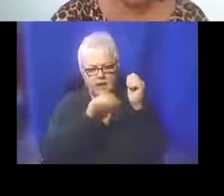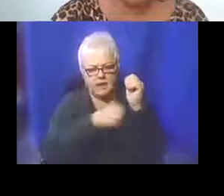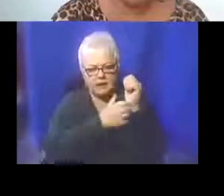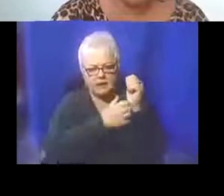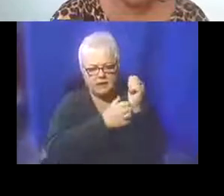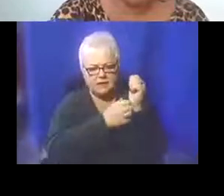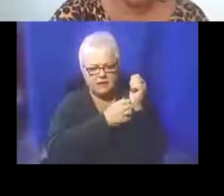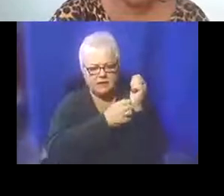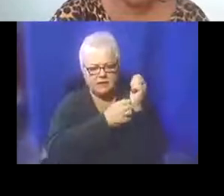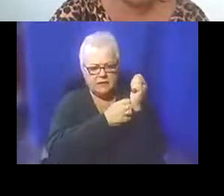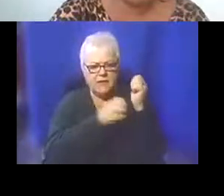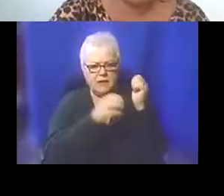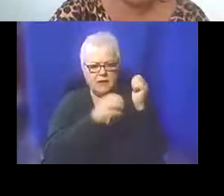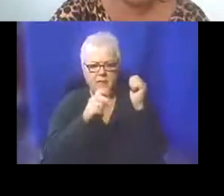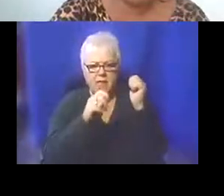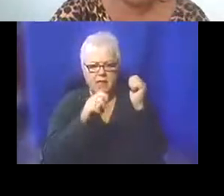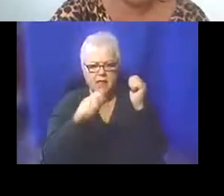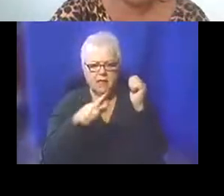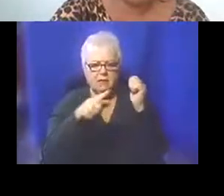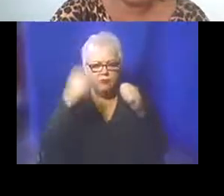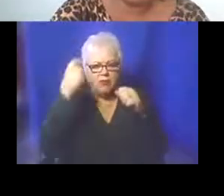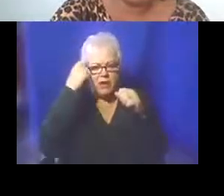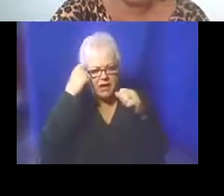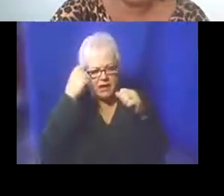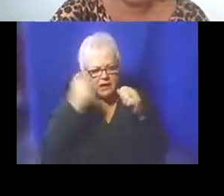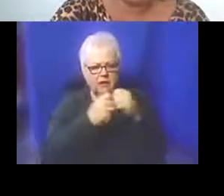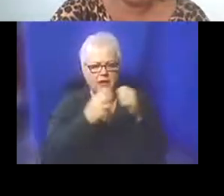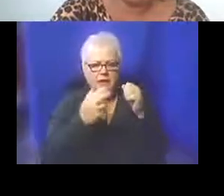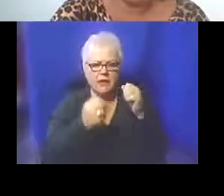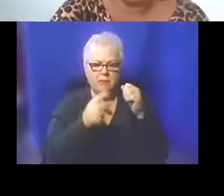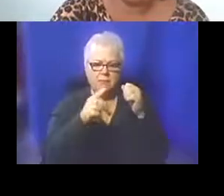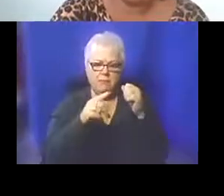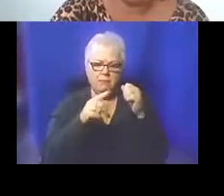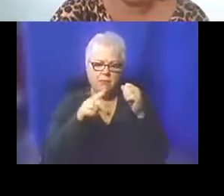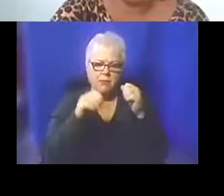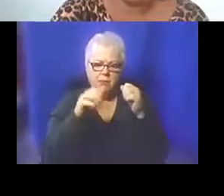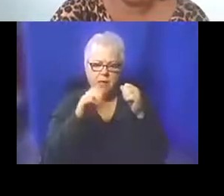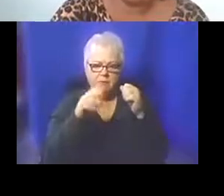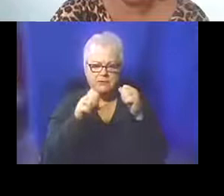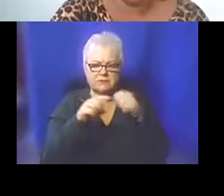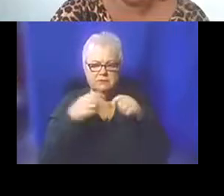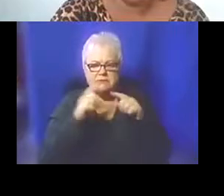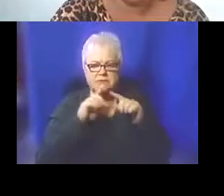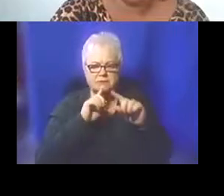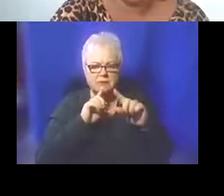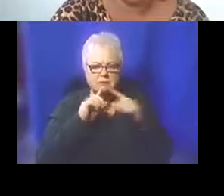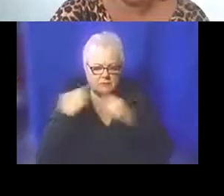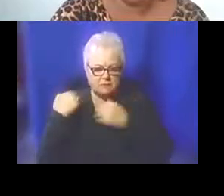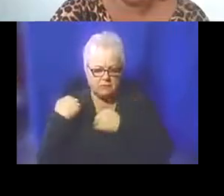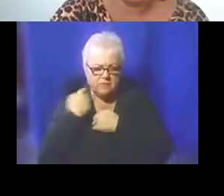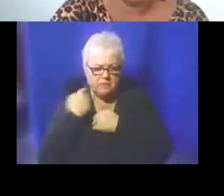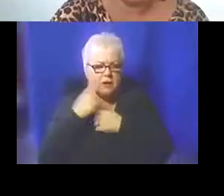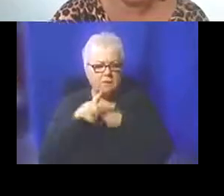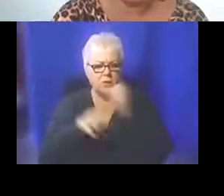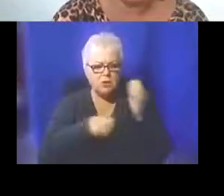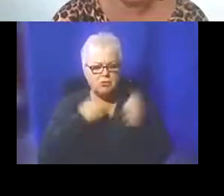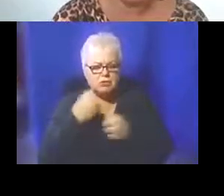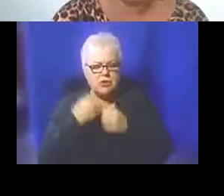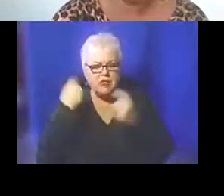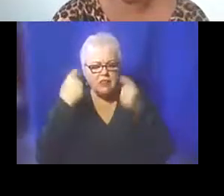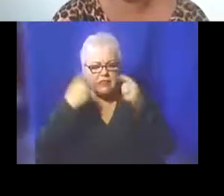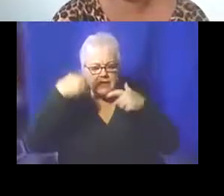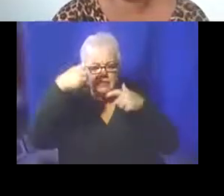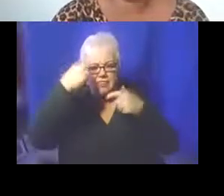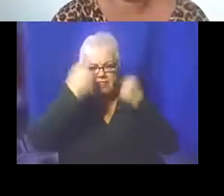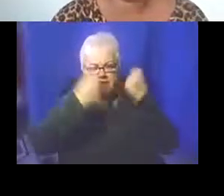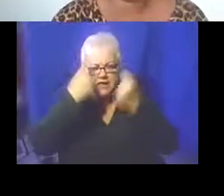you've got your mammalian brain with the amygdala, the hippocampus, responsible for emotions. And then you've got your cerebral cortex, your thinking cap of the brain on